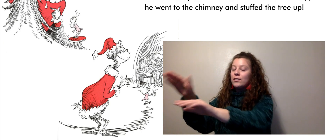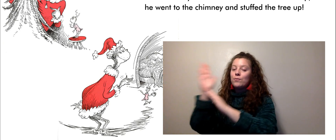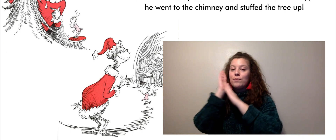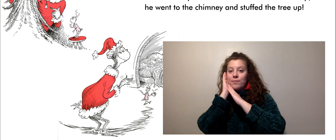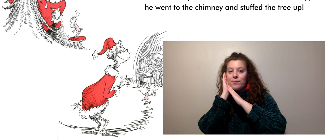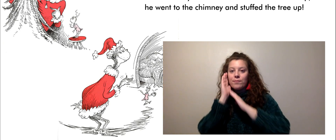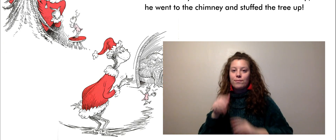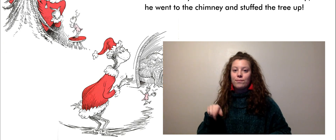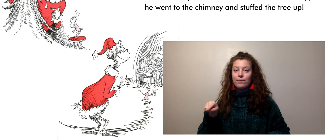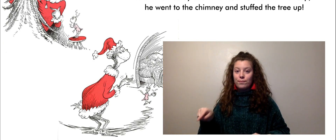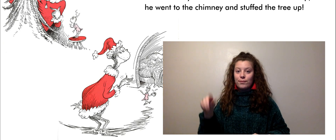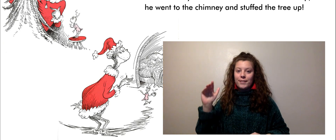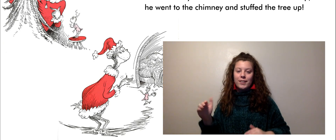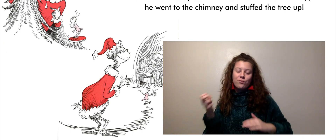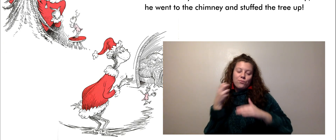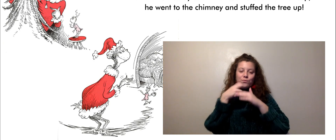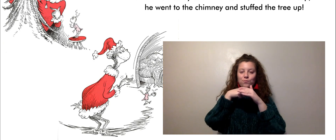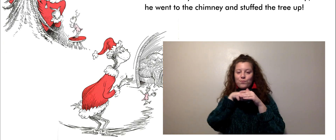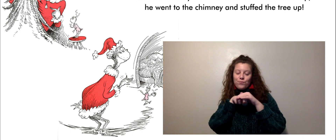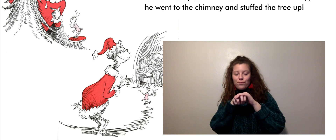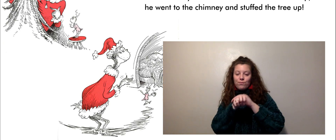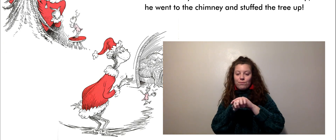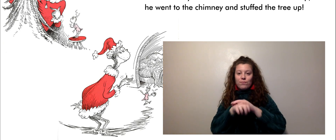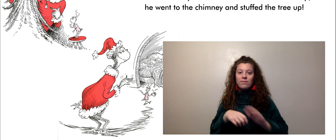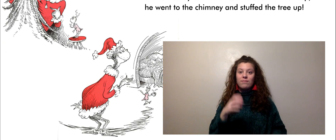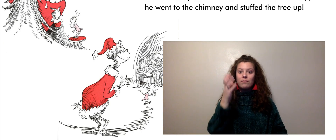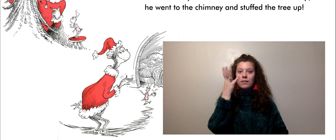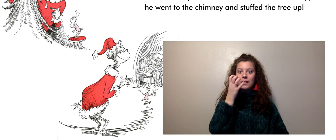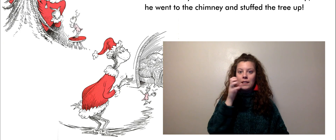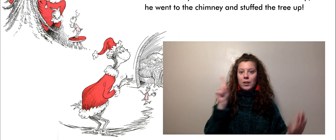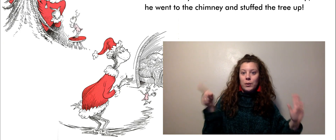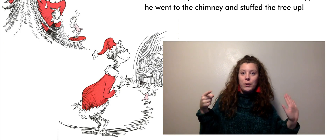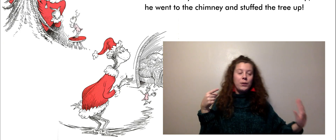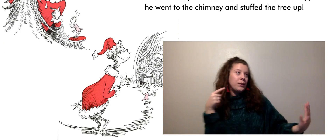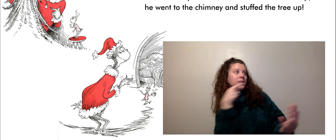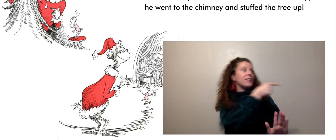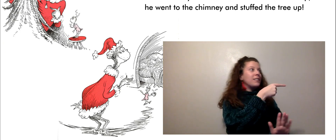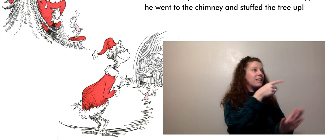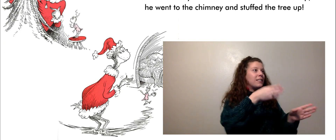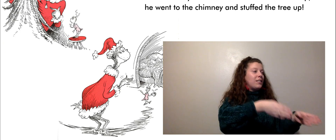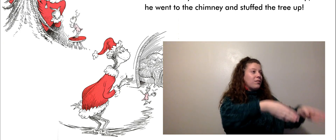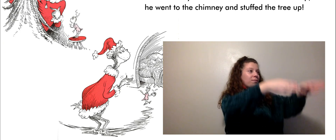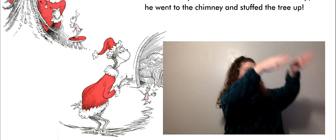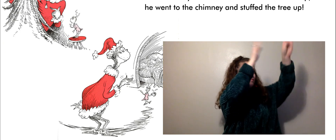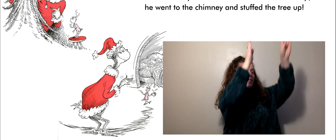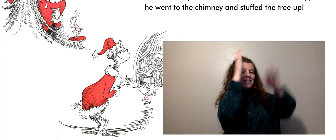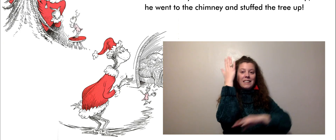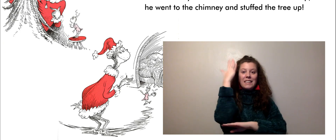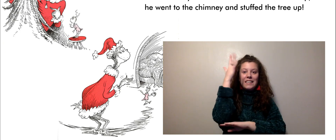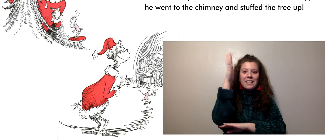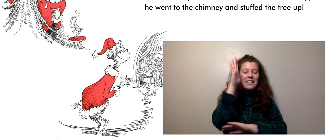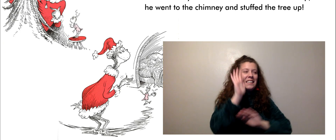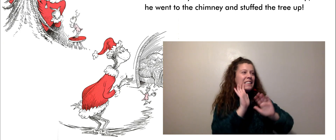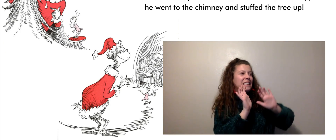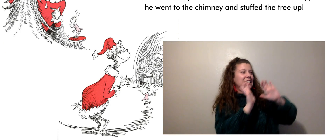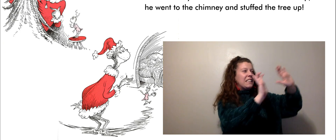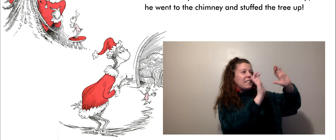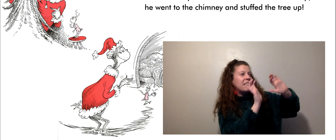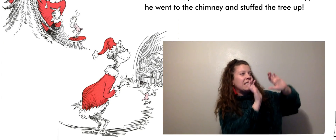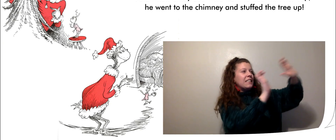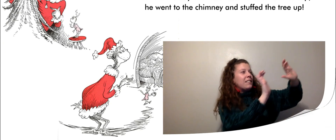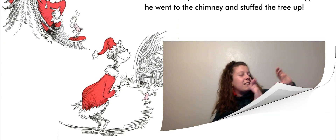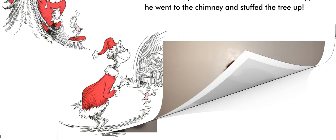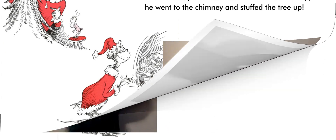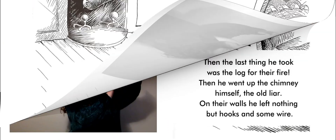her a drink, and he sent her to bed. And when Cindy Lou Who went to bed with her cup, he went to the chimney and stuffed the tree